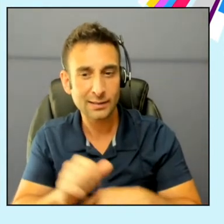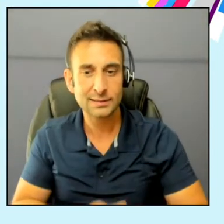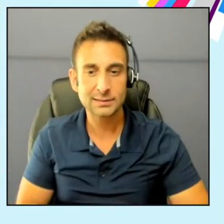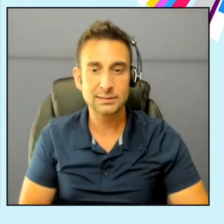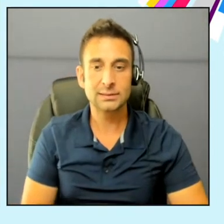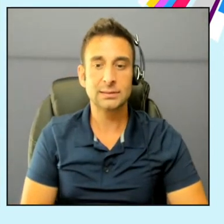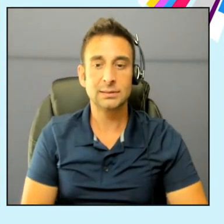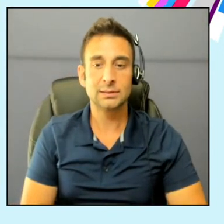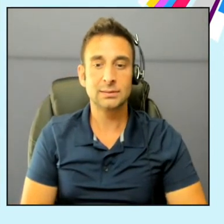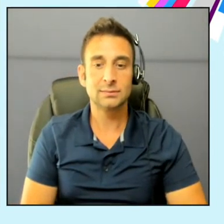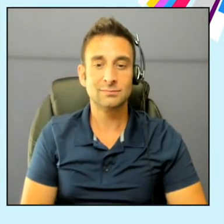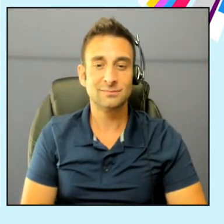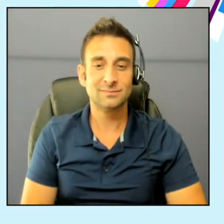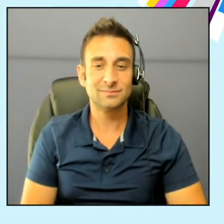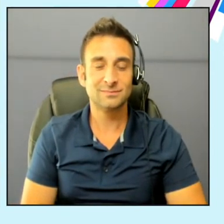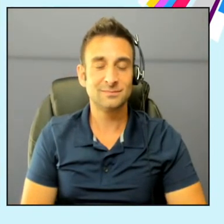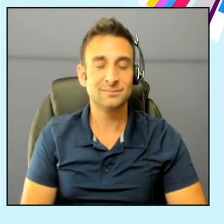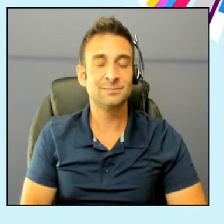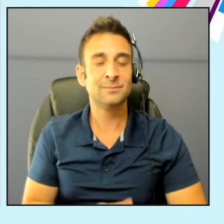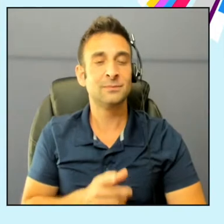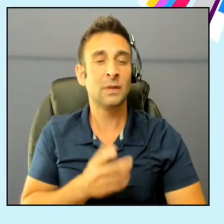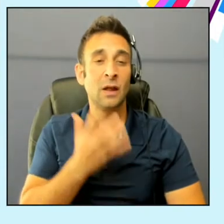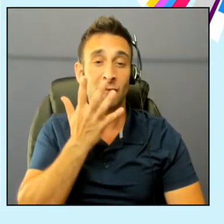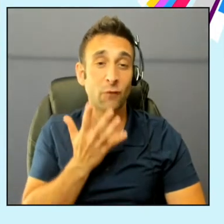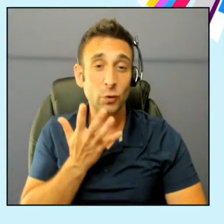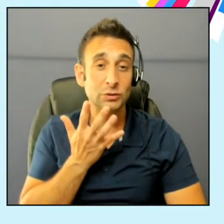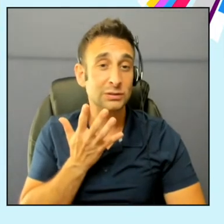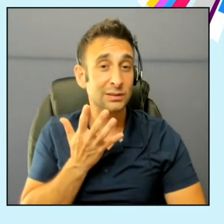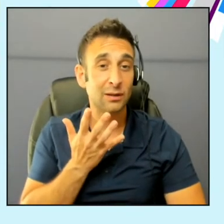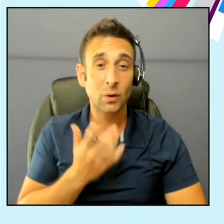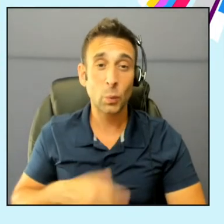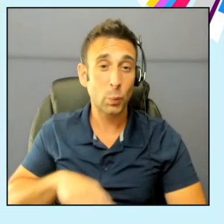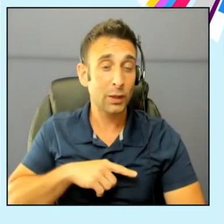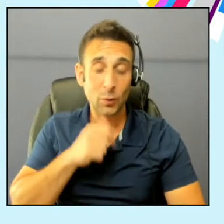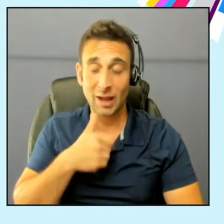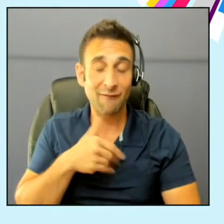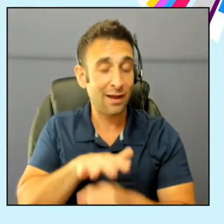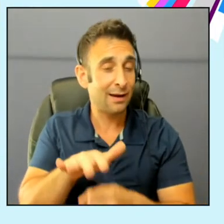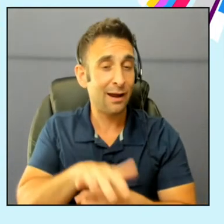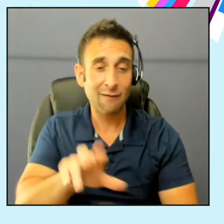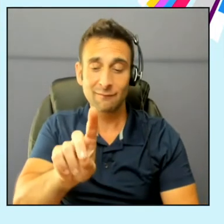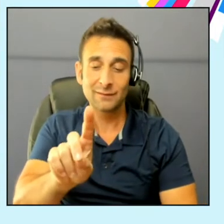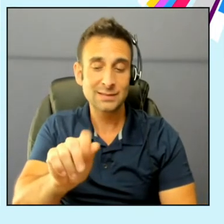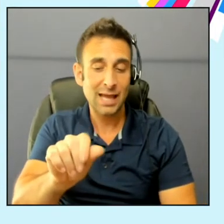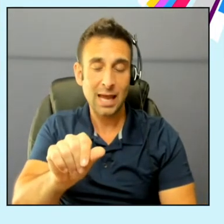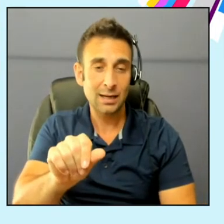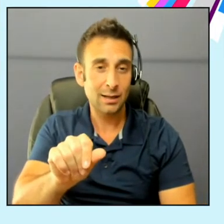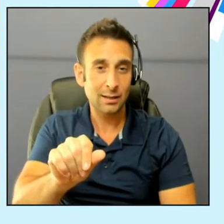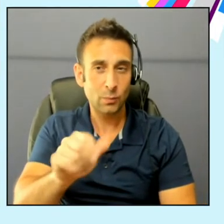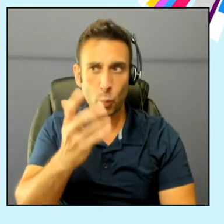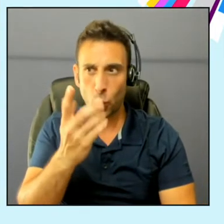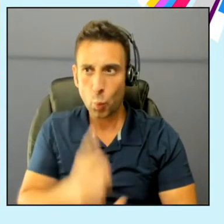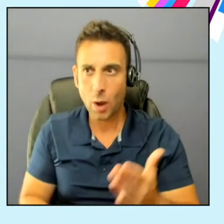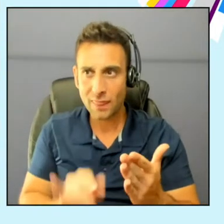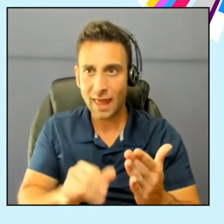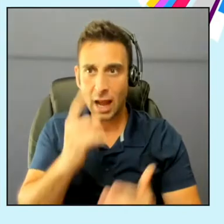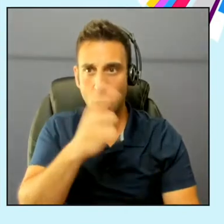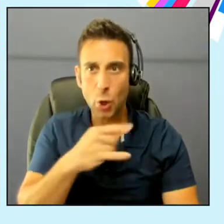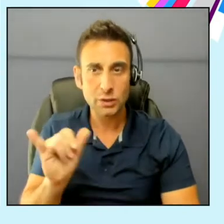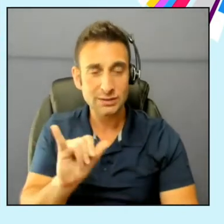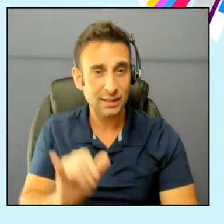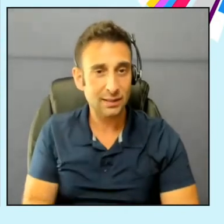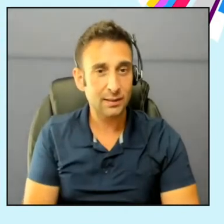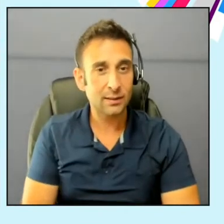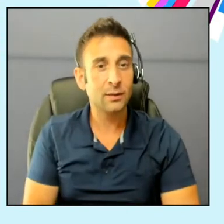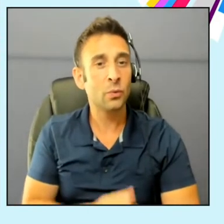Unfortunately, we just we haven't had enough data on what these look like. So we've had a project where we've worked with